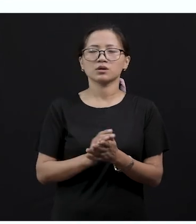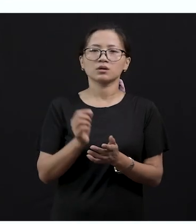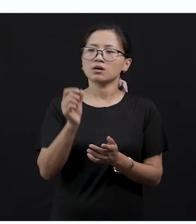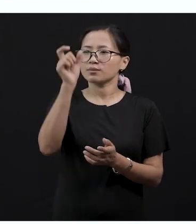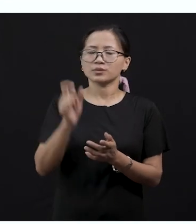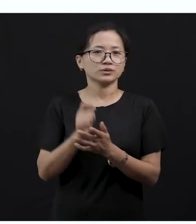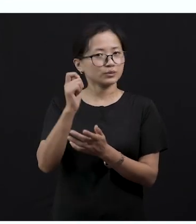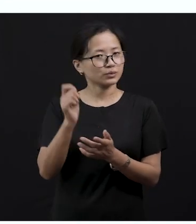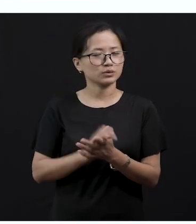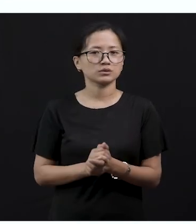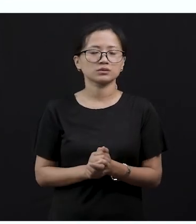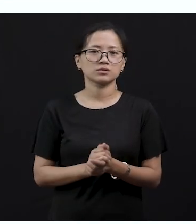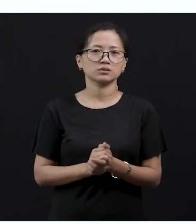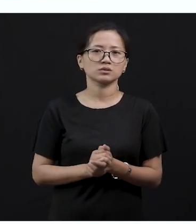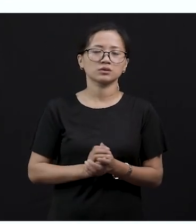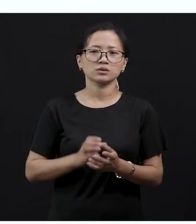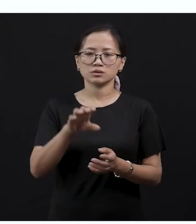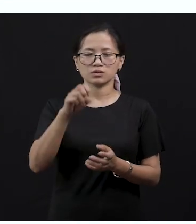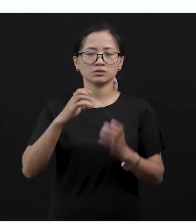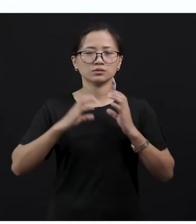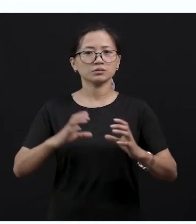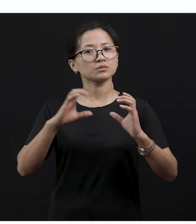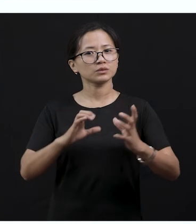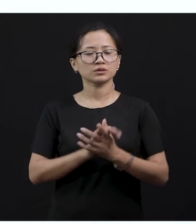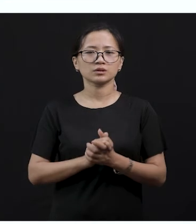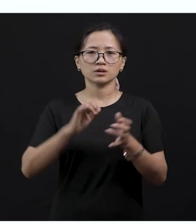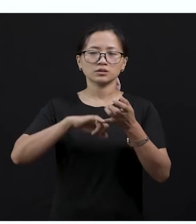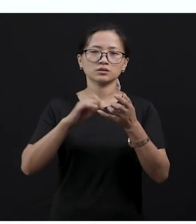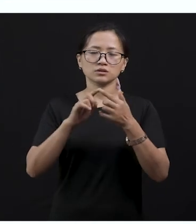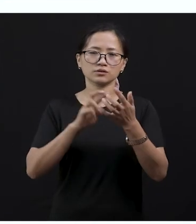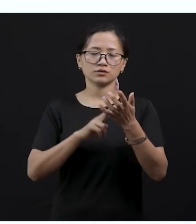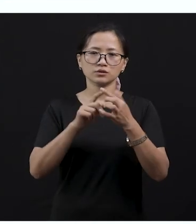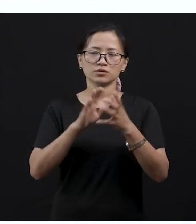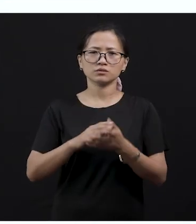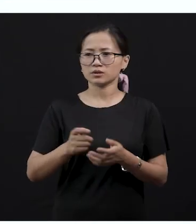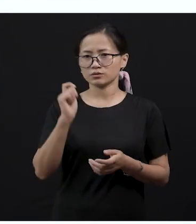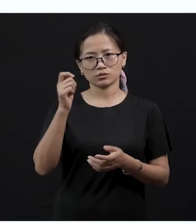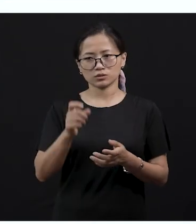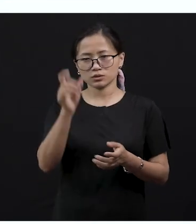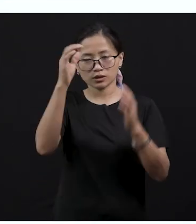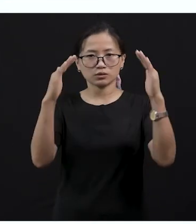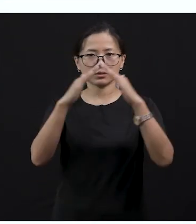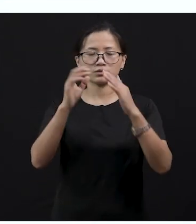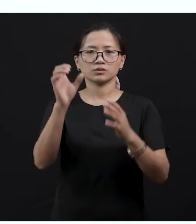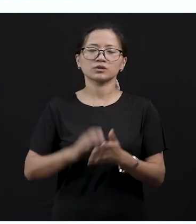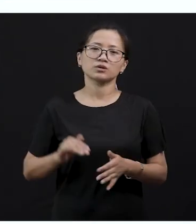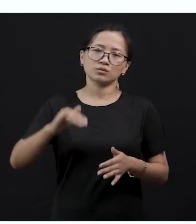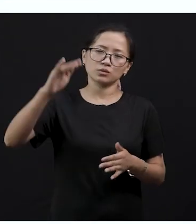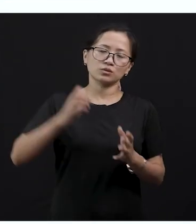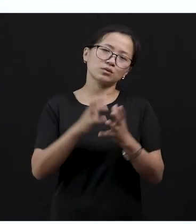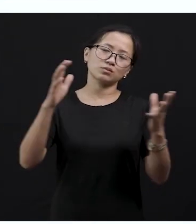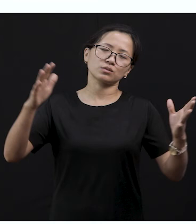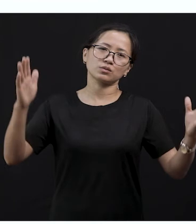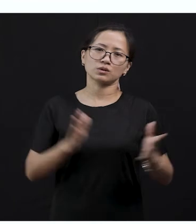Rabindranath Tagore, he was taken care by the servants and he also grew more and more interest to